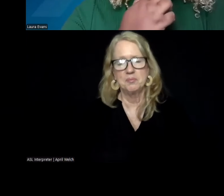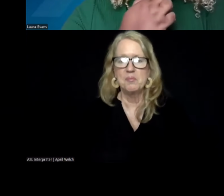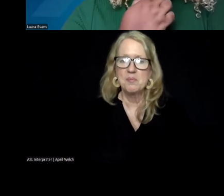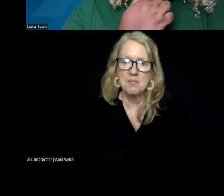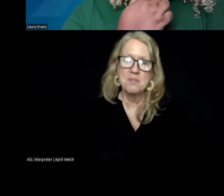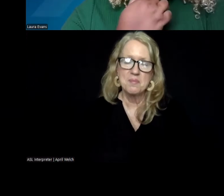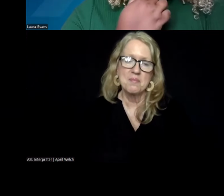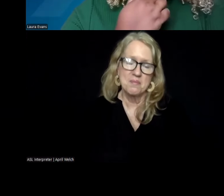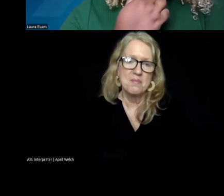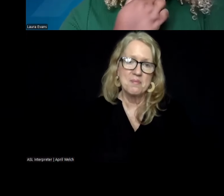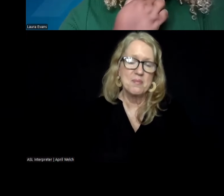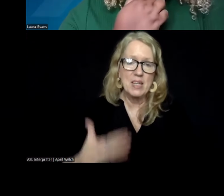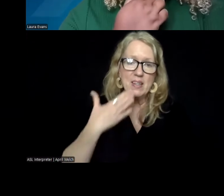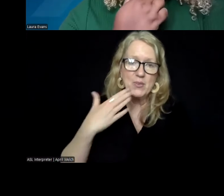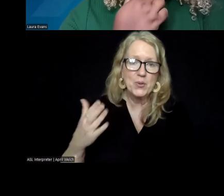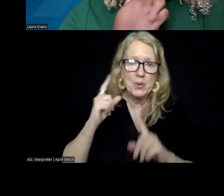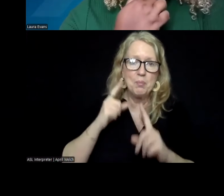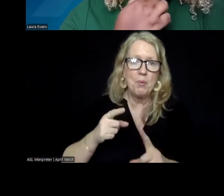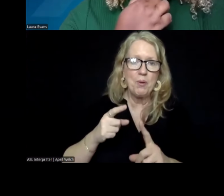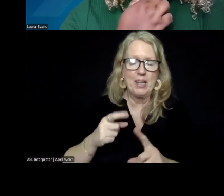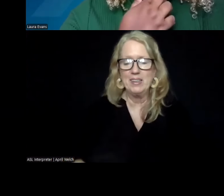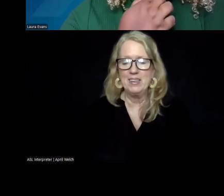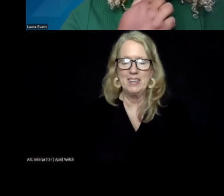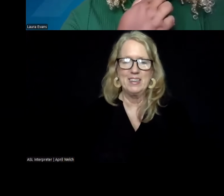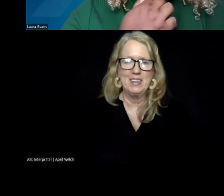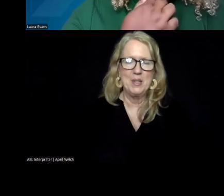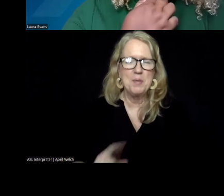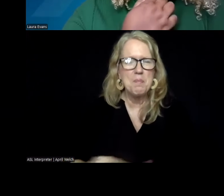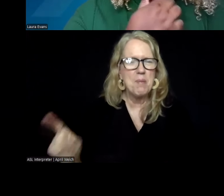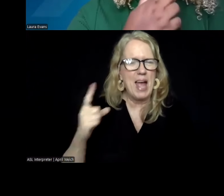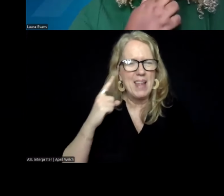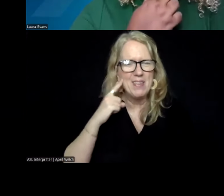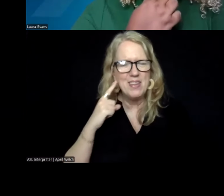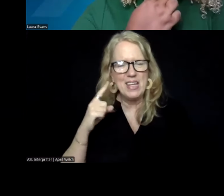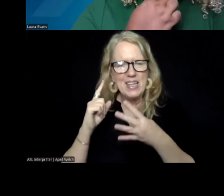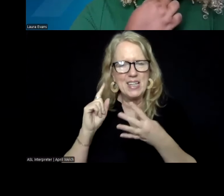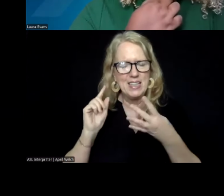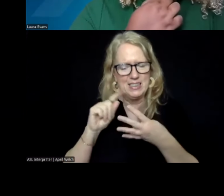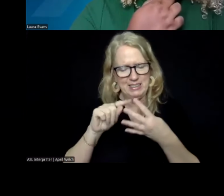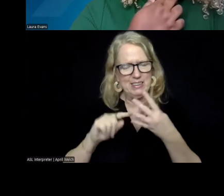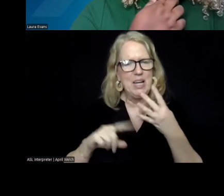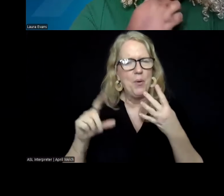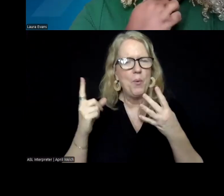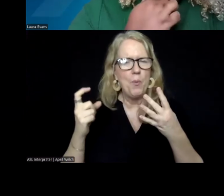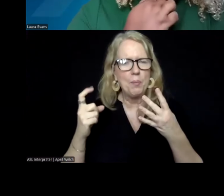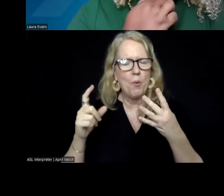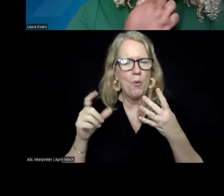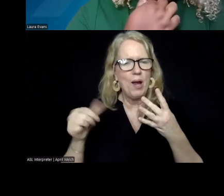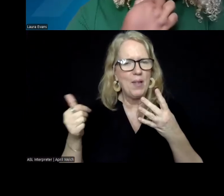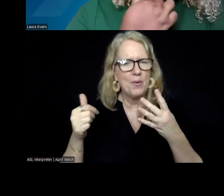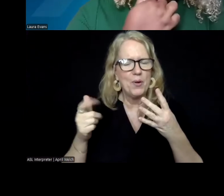That's actually a good point. But I think there's one that